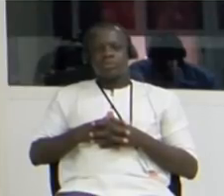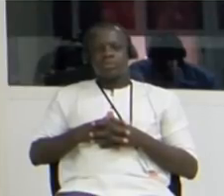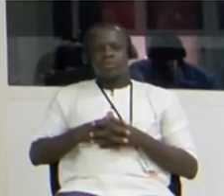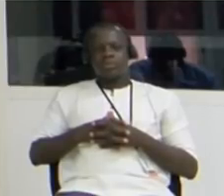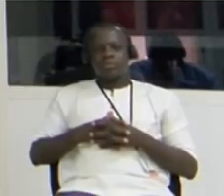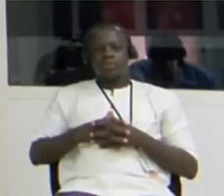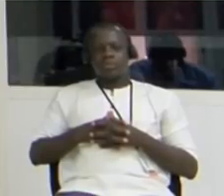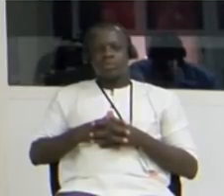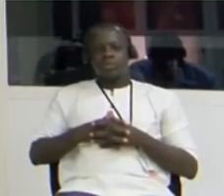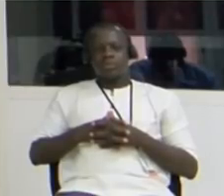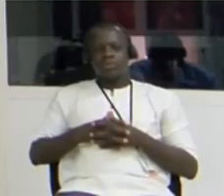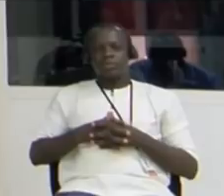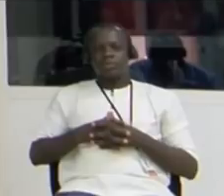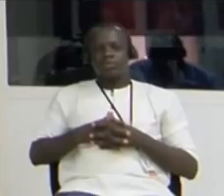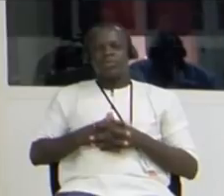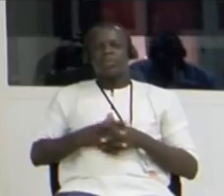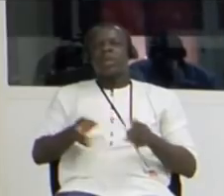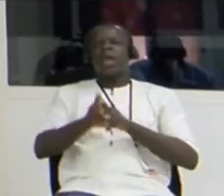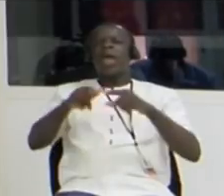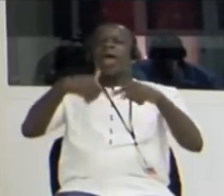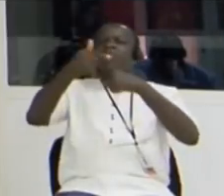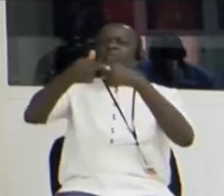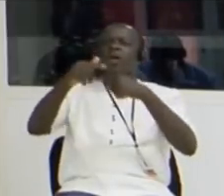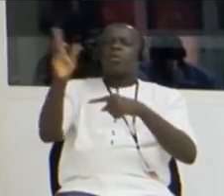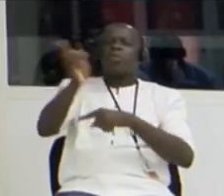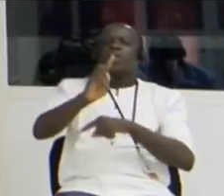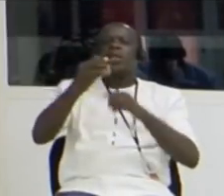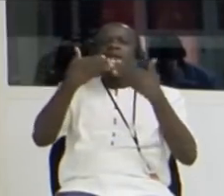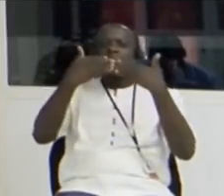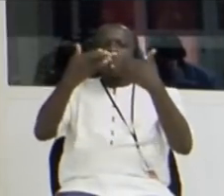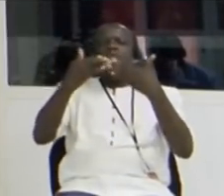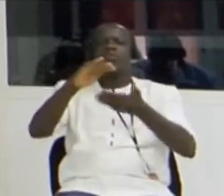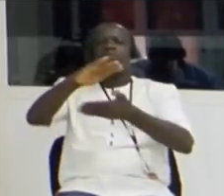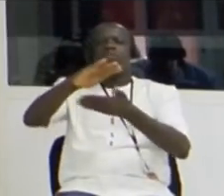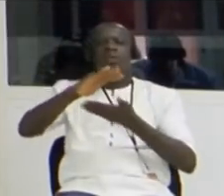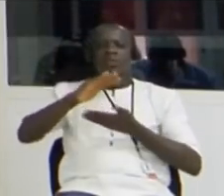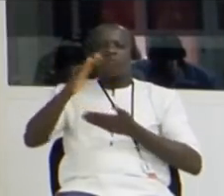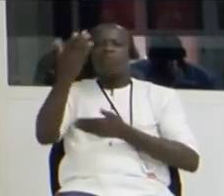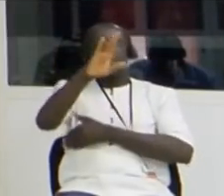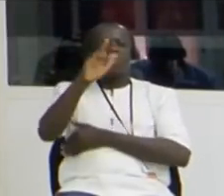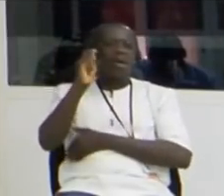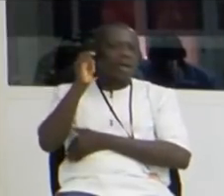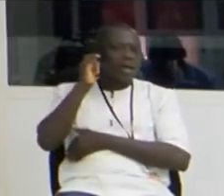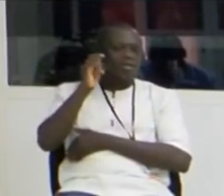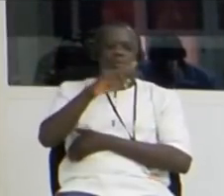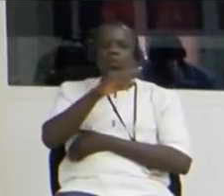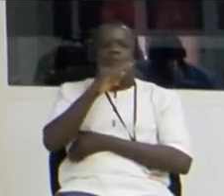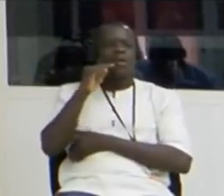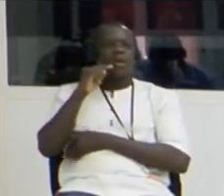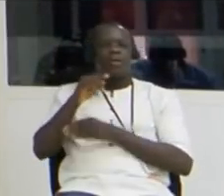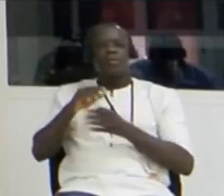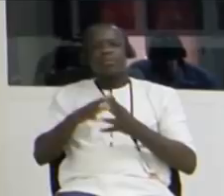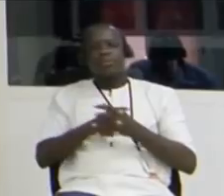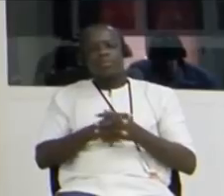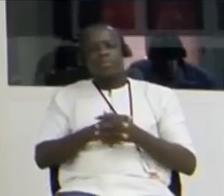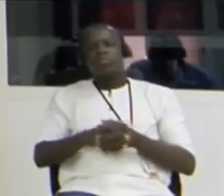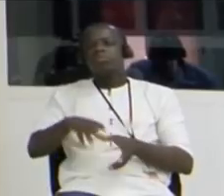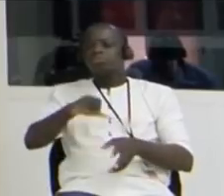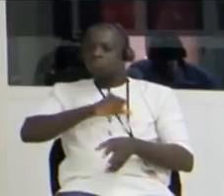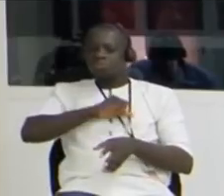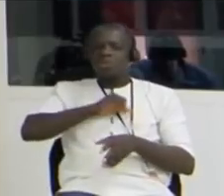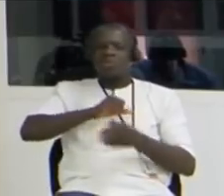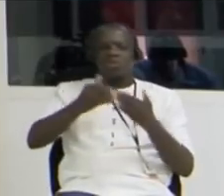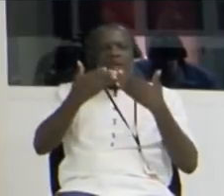And after that, what information did you receive from the girl's mother? Yes, she just told me that this is what happened, but